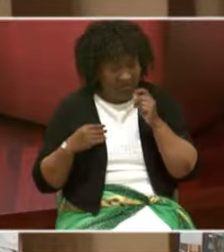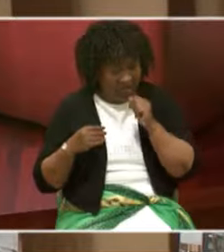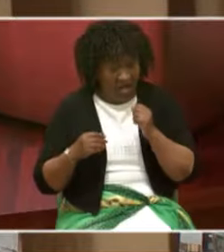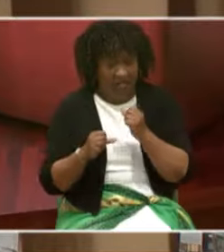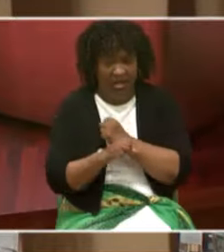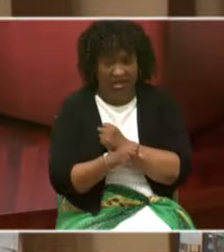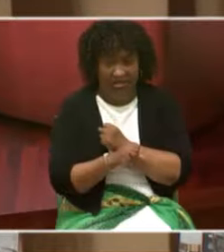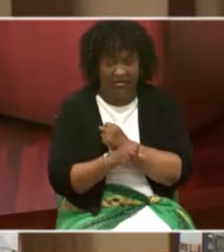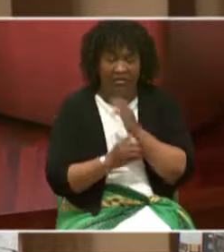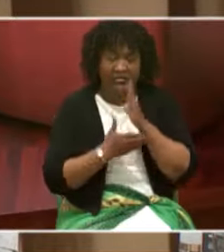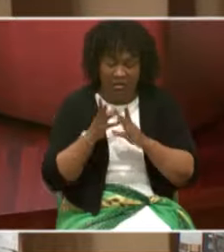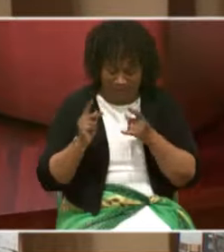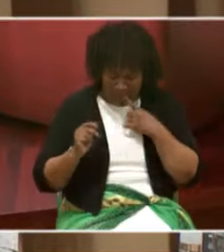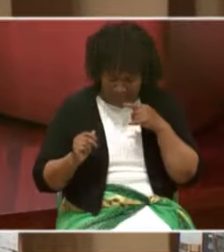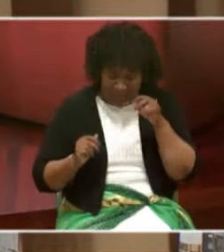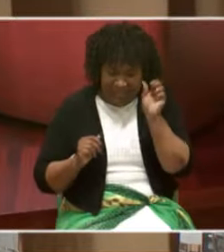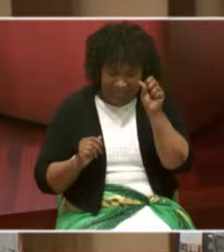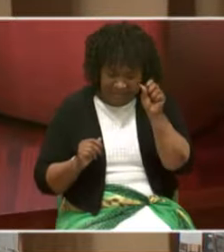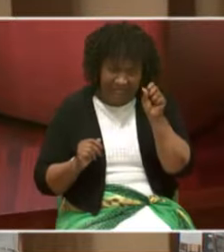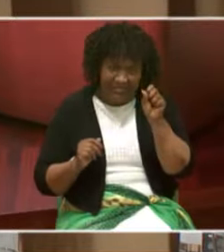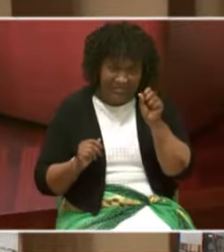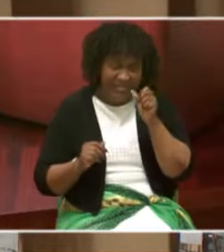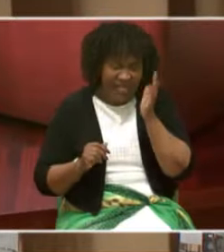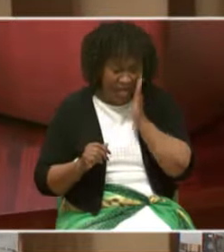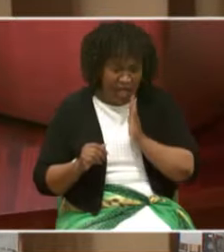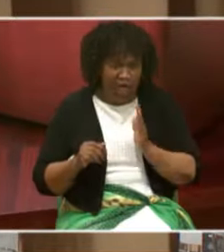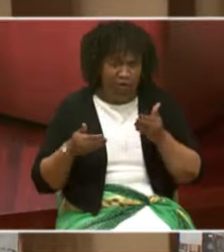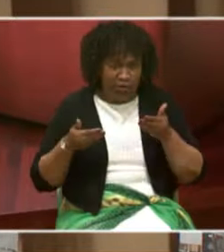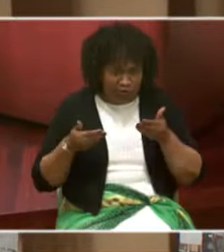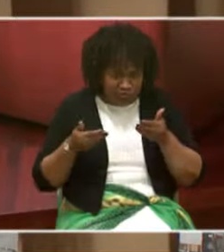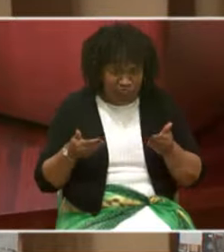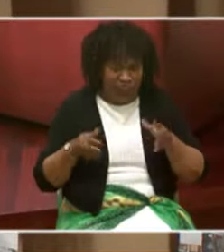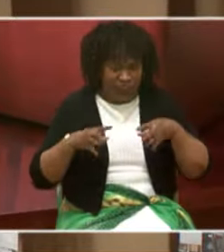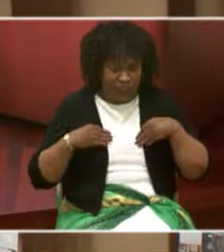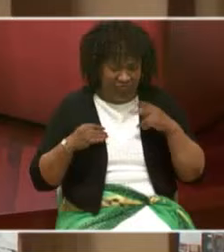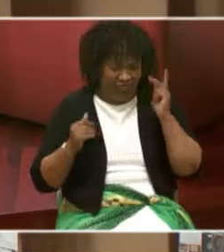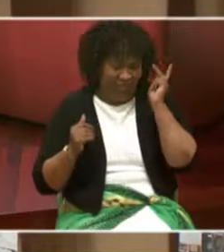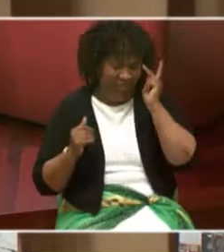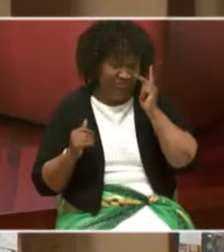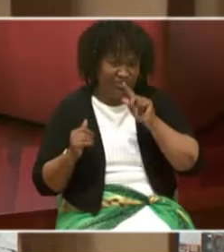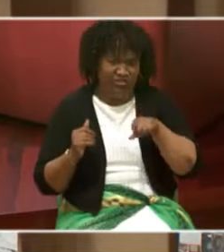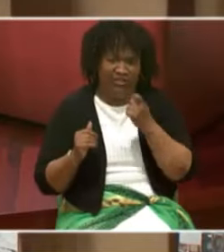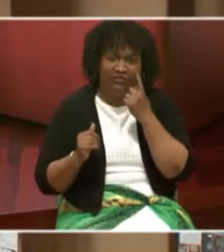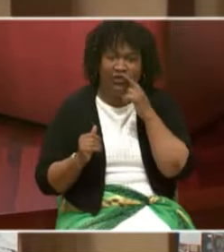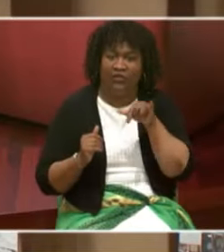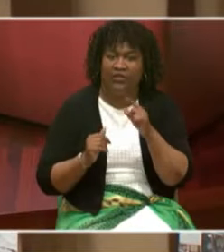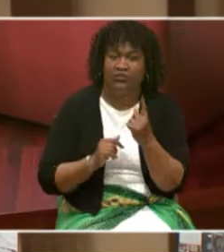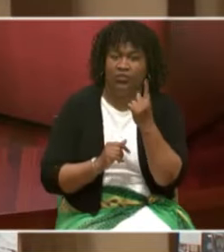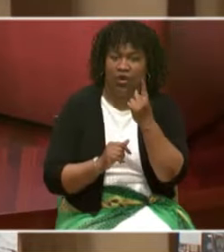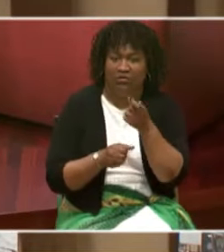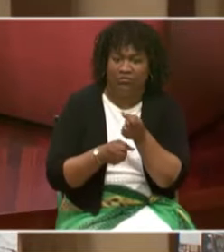born during the Freedom Rides back in 1961. It was not even a dream.